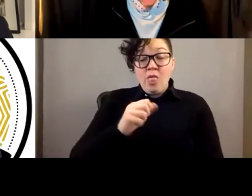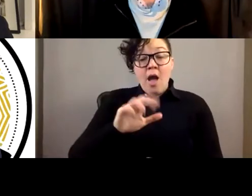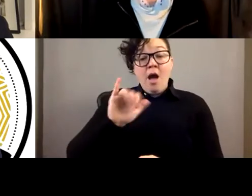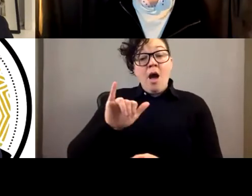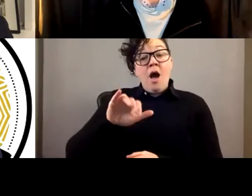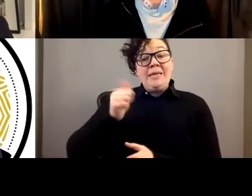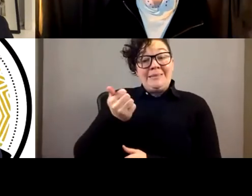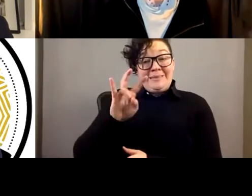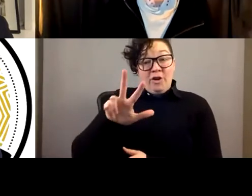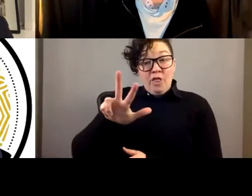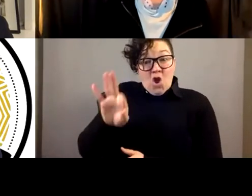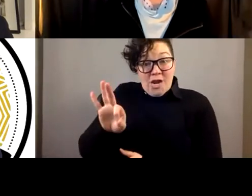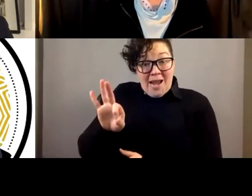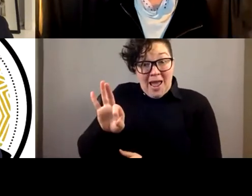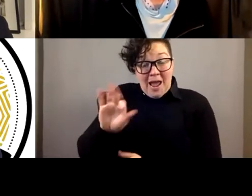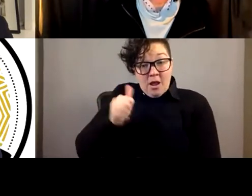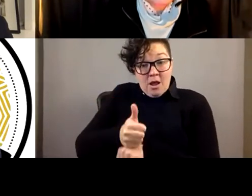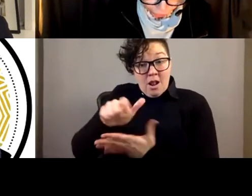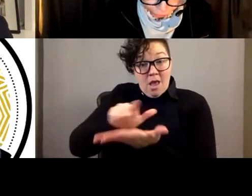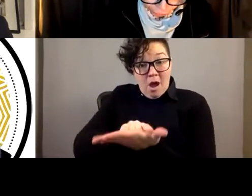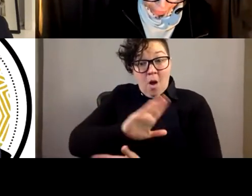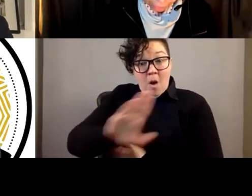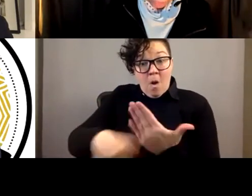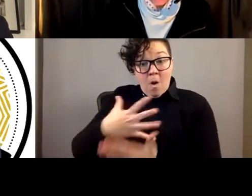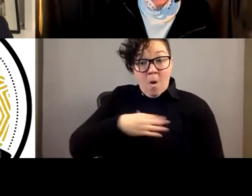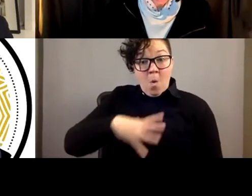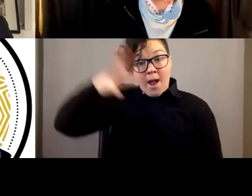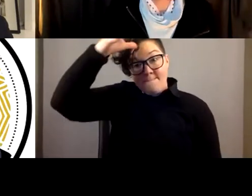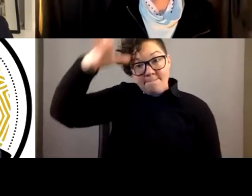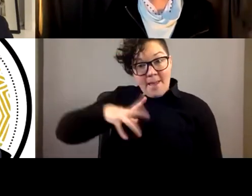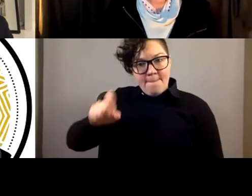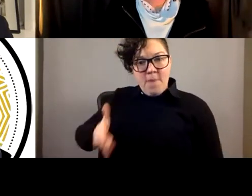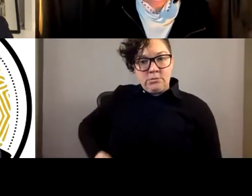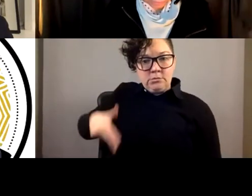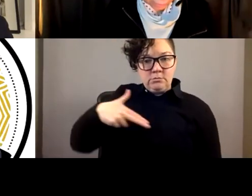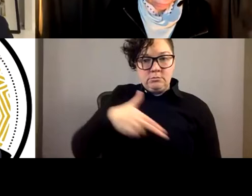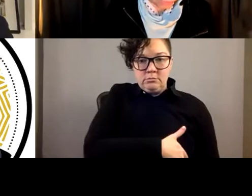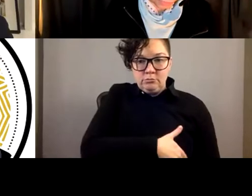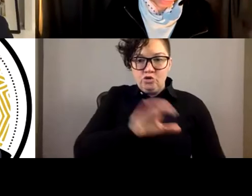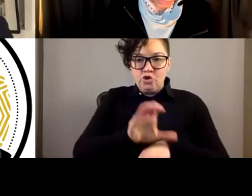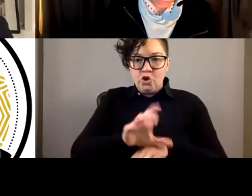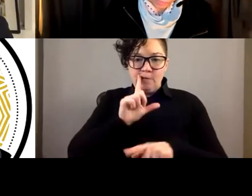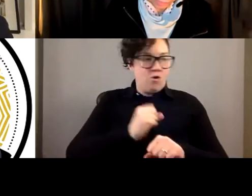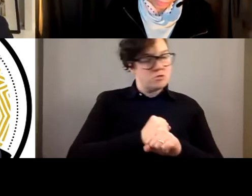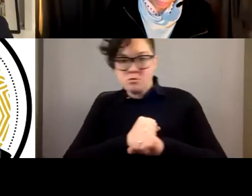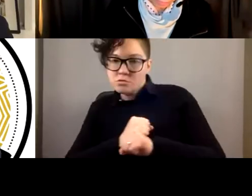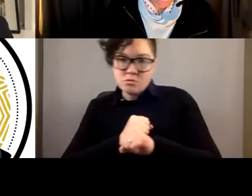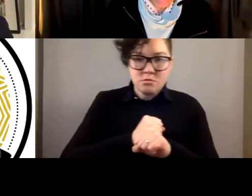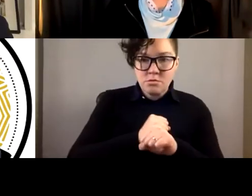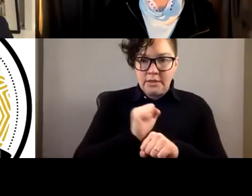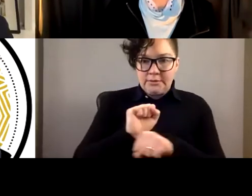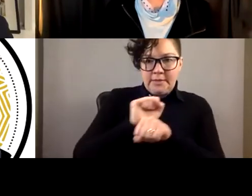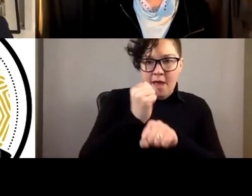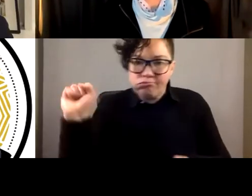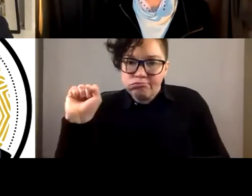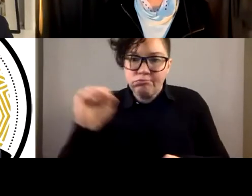required all white men to carry guns to church. Like many places in the southern United States, they